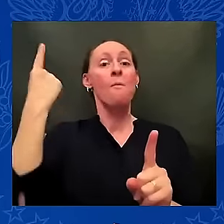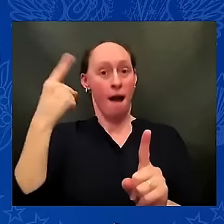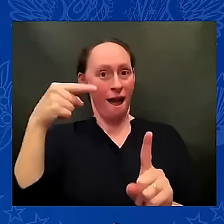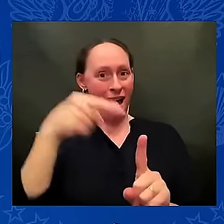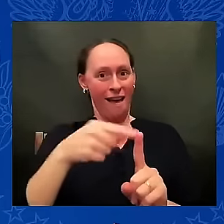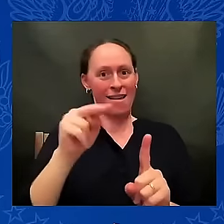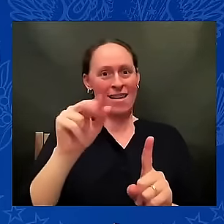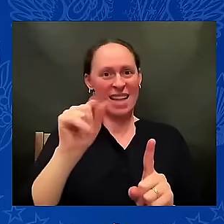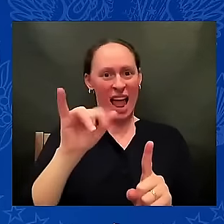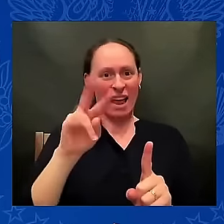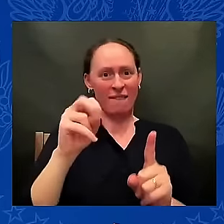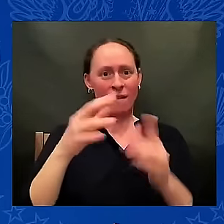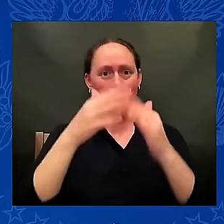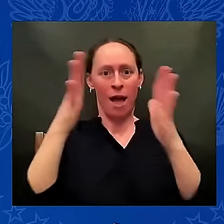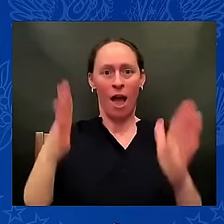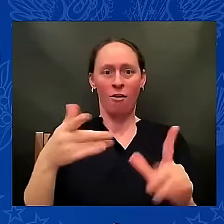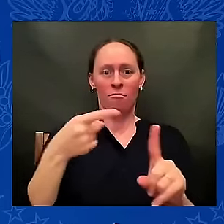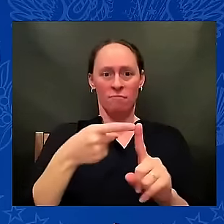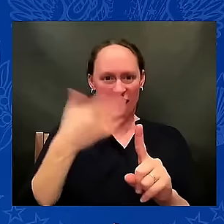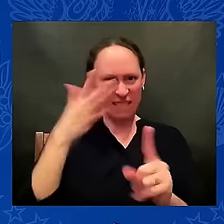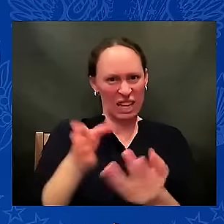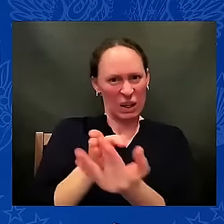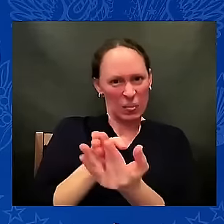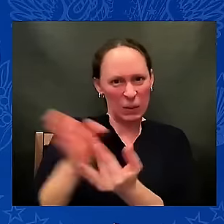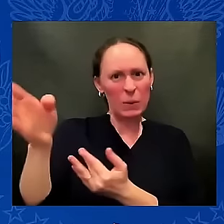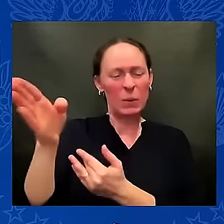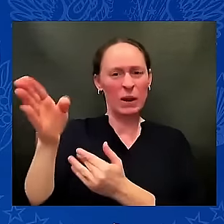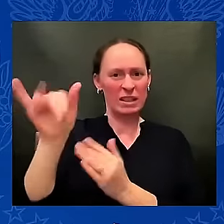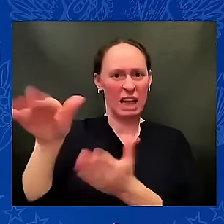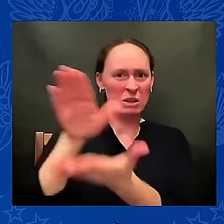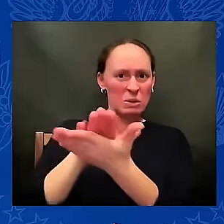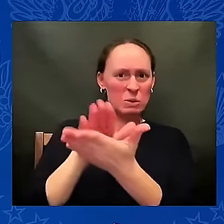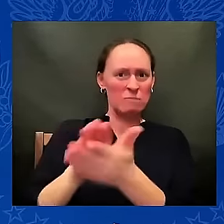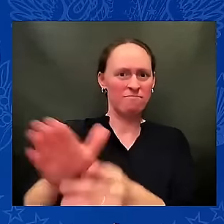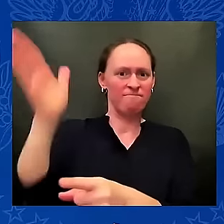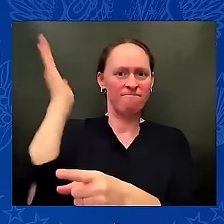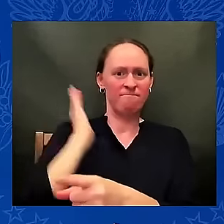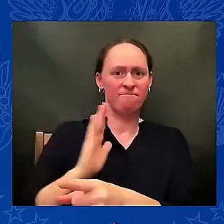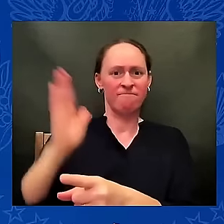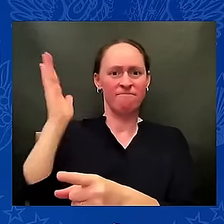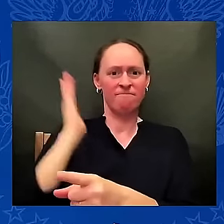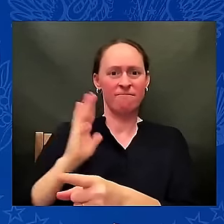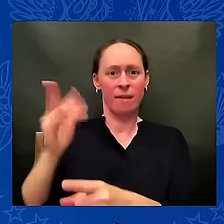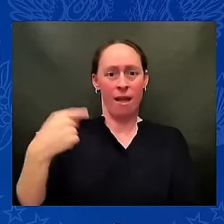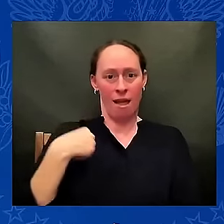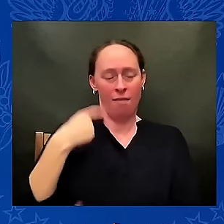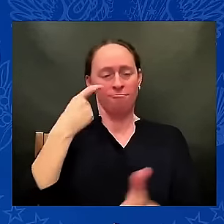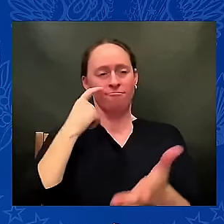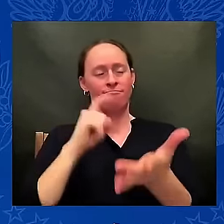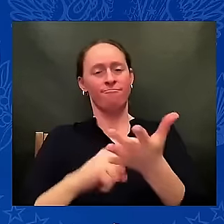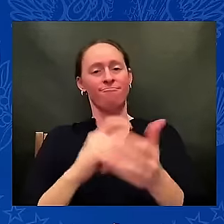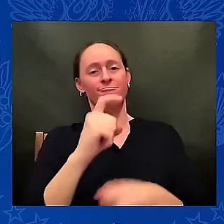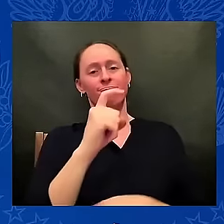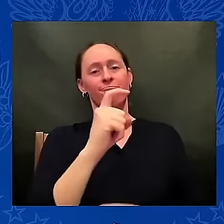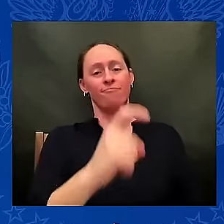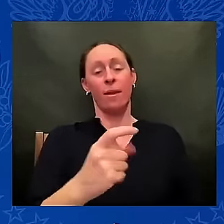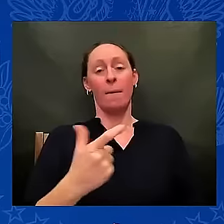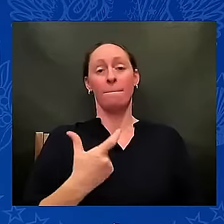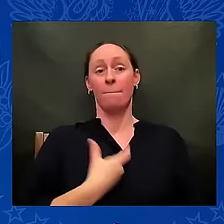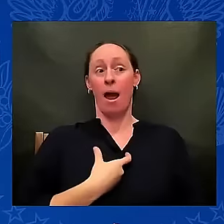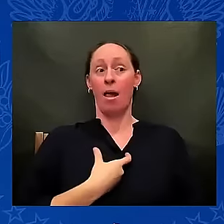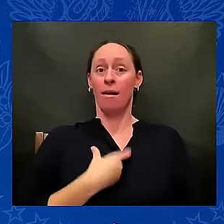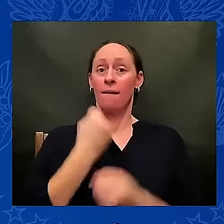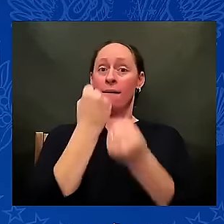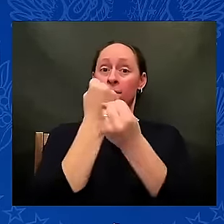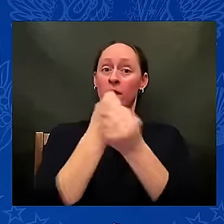in my term, I bestowed the Medal of Freedom, our highest civilian honor, on a man, my grandfather, who